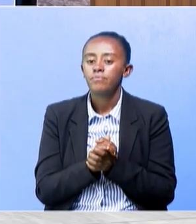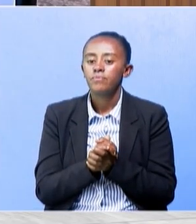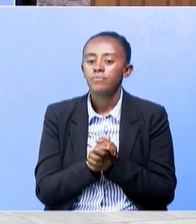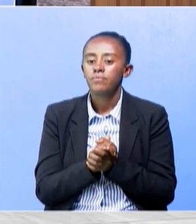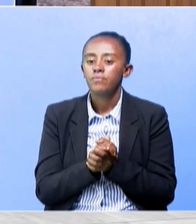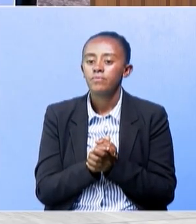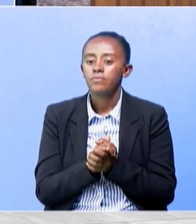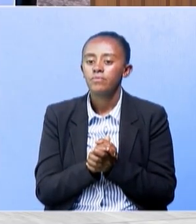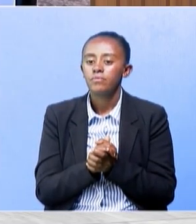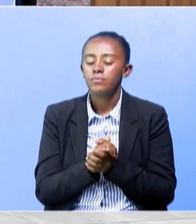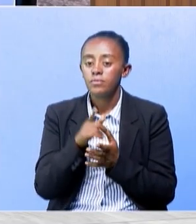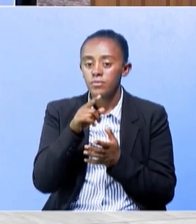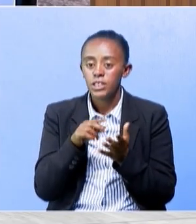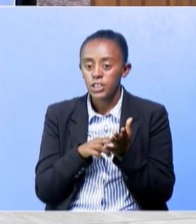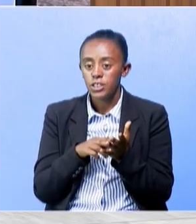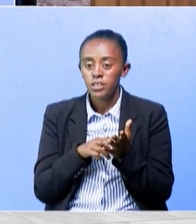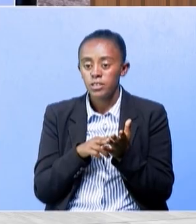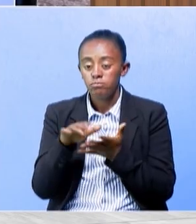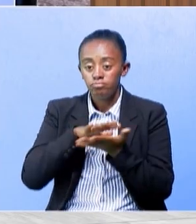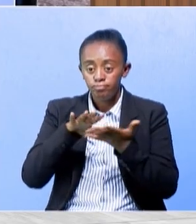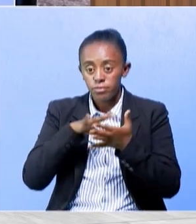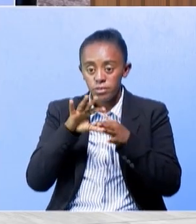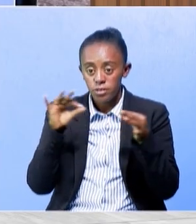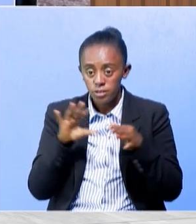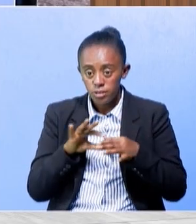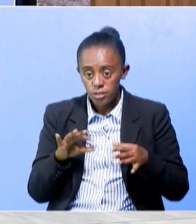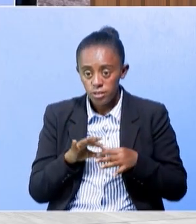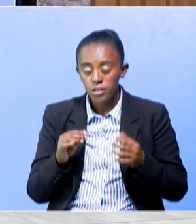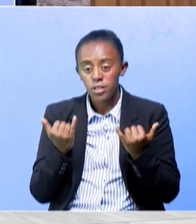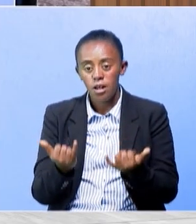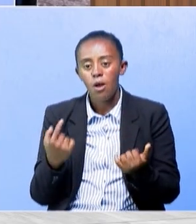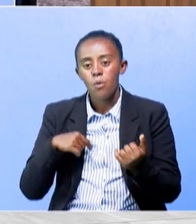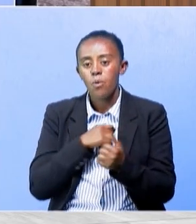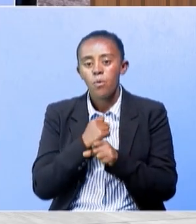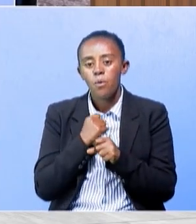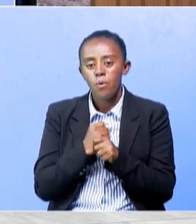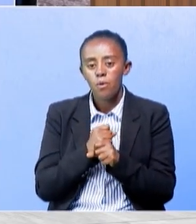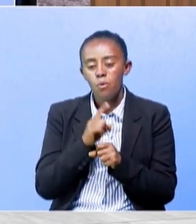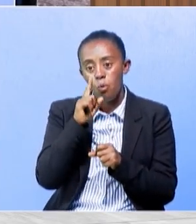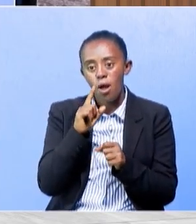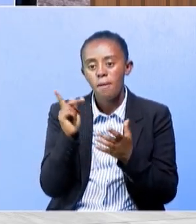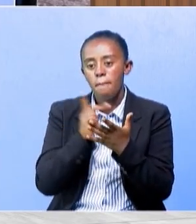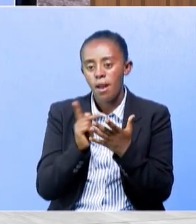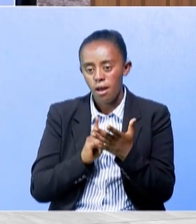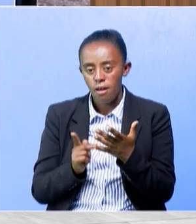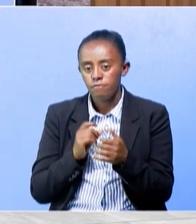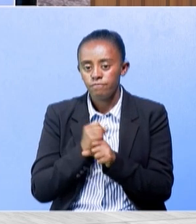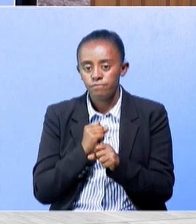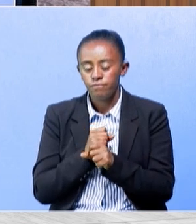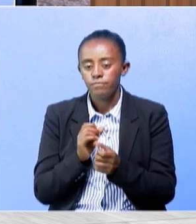According to this jumbled sentence, now we are going to make one paragraph.